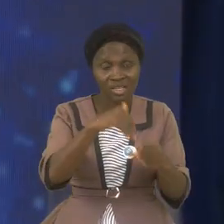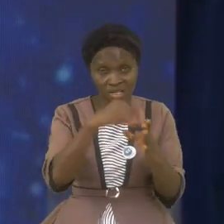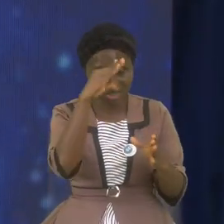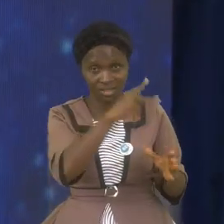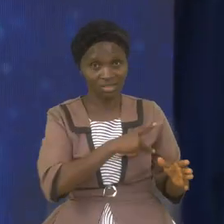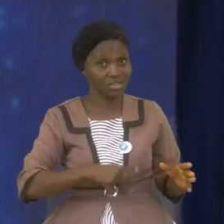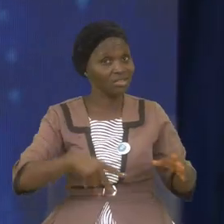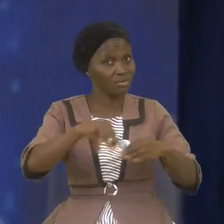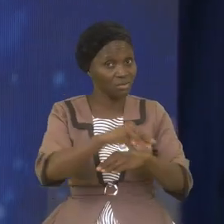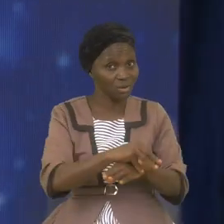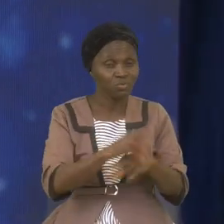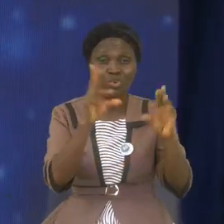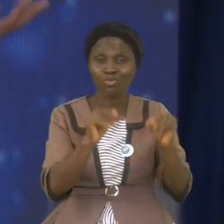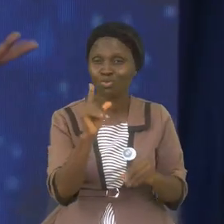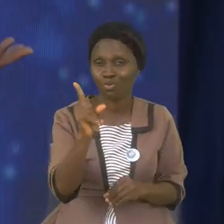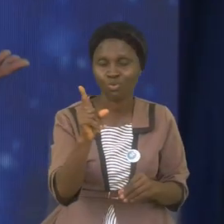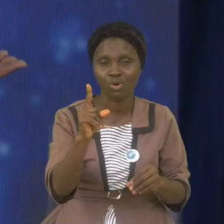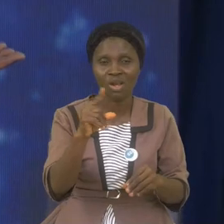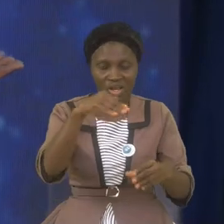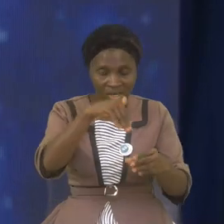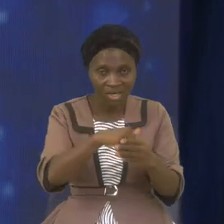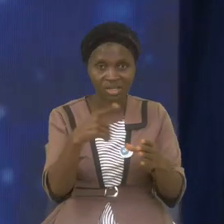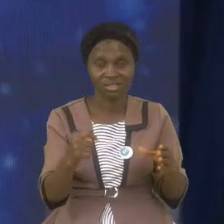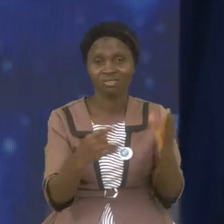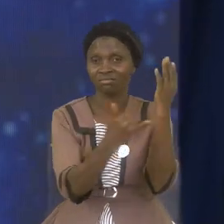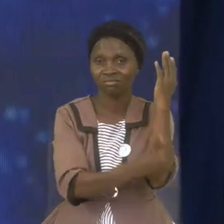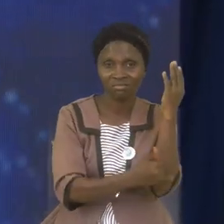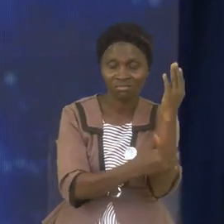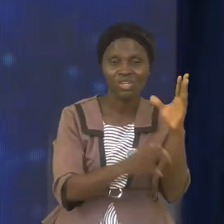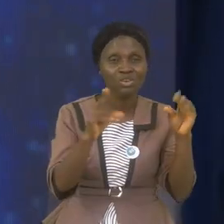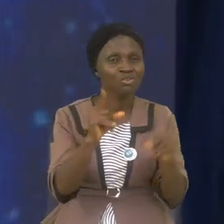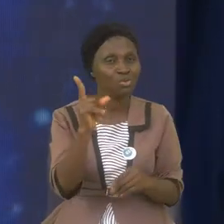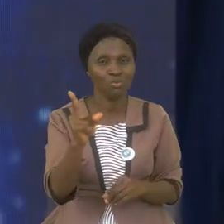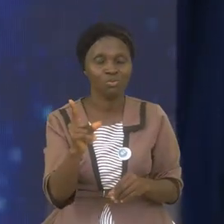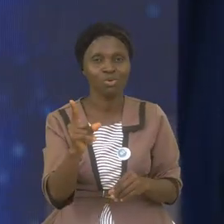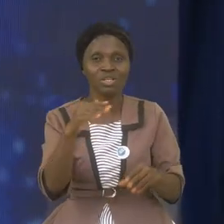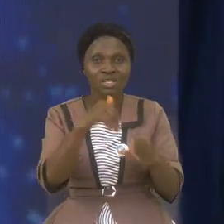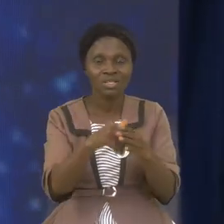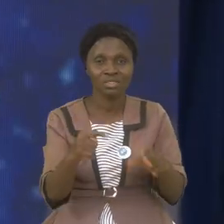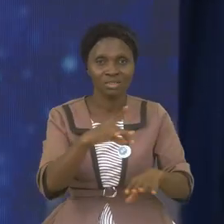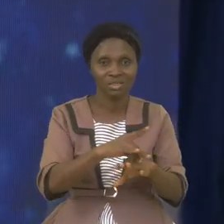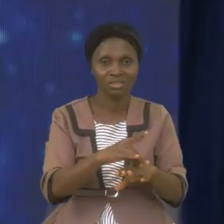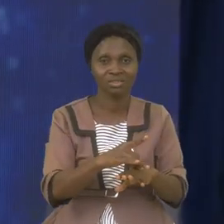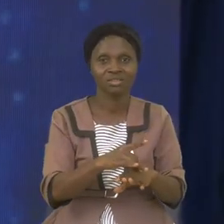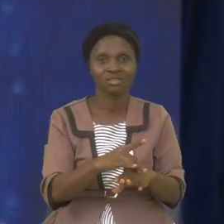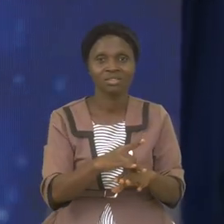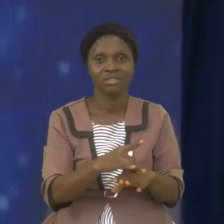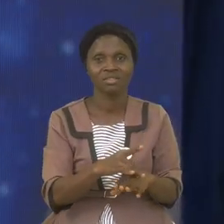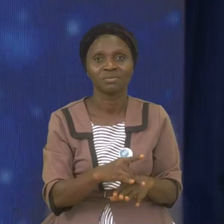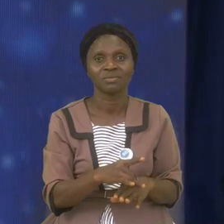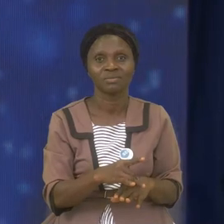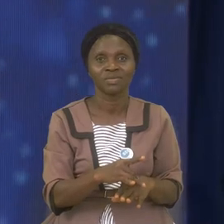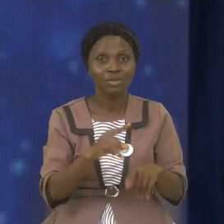no one at the capital, and no one in the provinces could frighten. He had